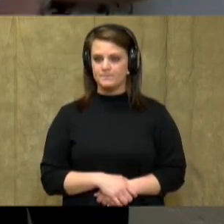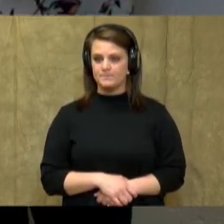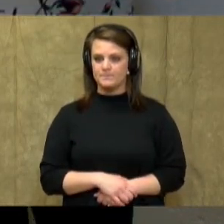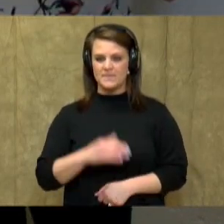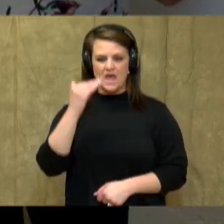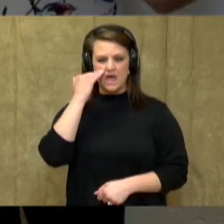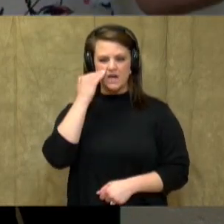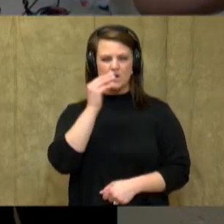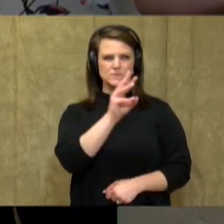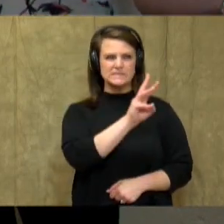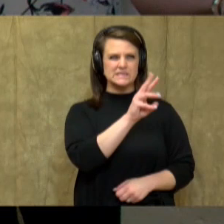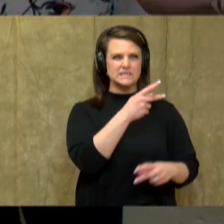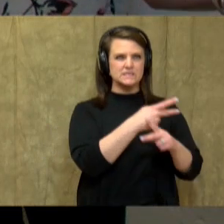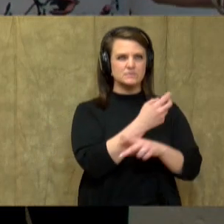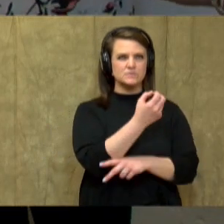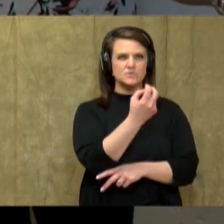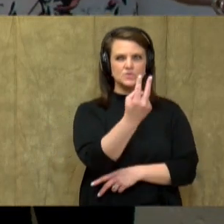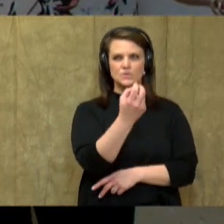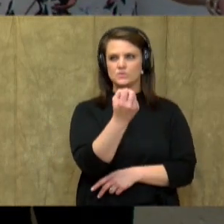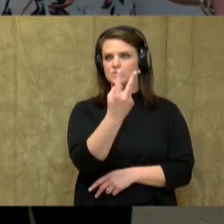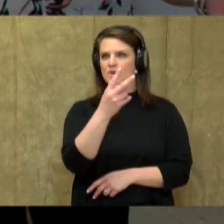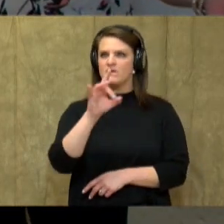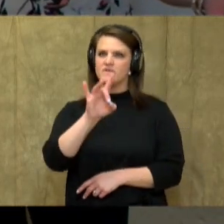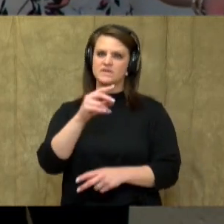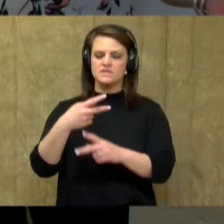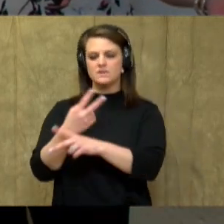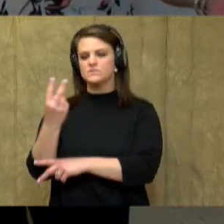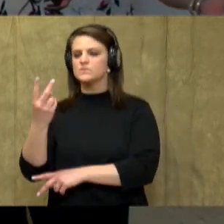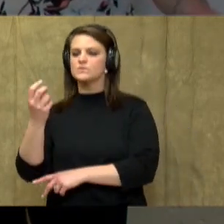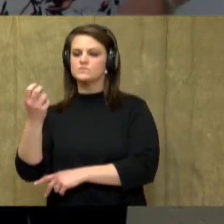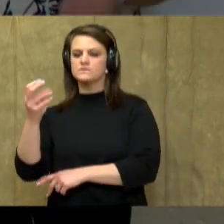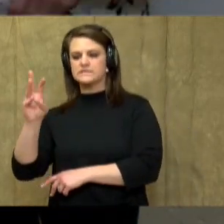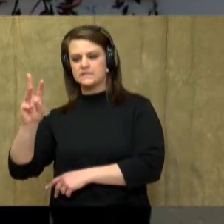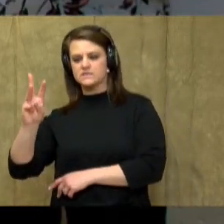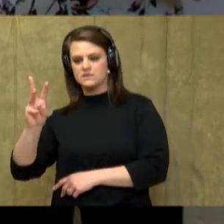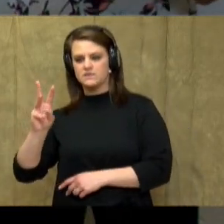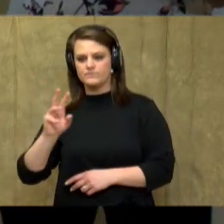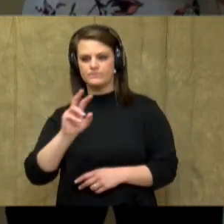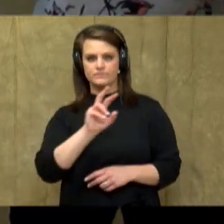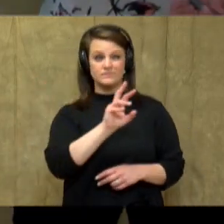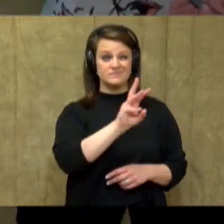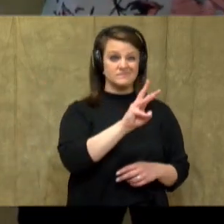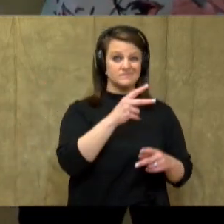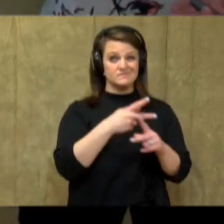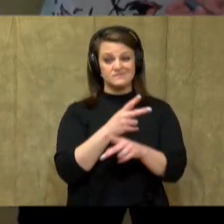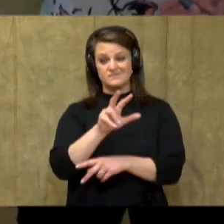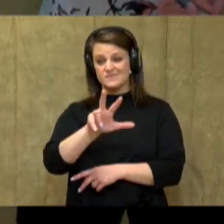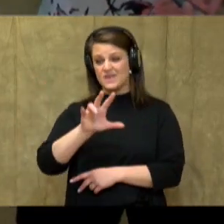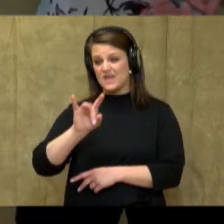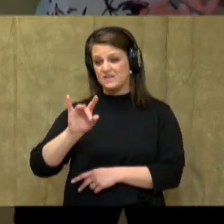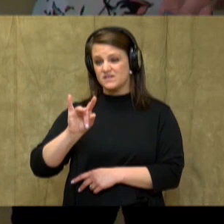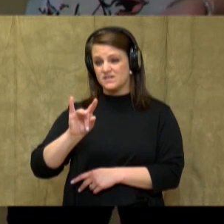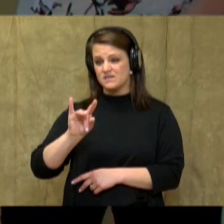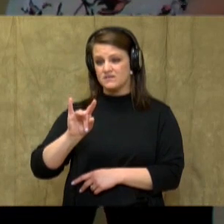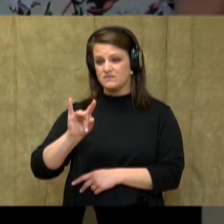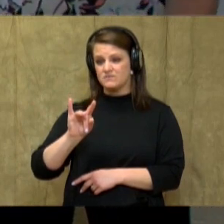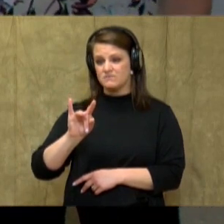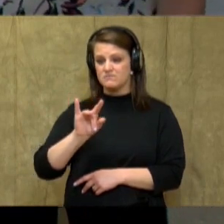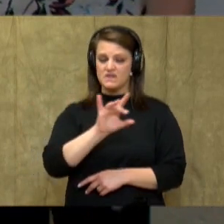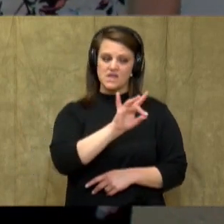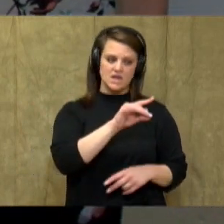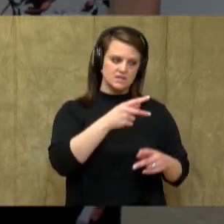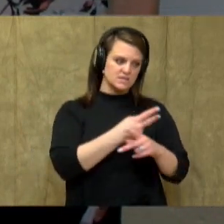I know 6 times 2 is 12 and 8 times 2 is 16. 6 times 3, 18.